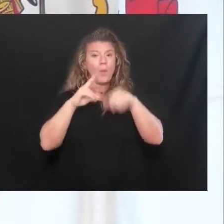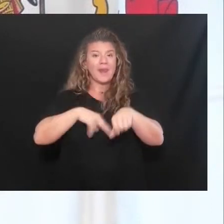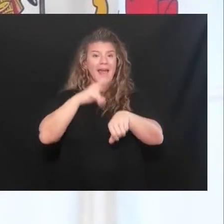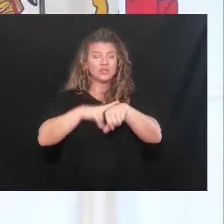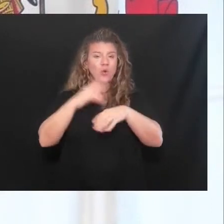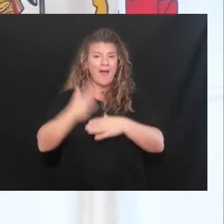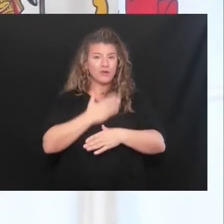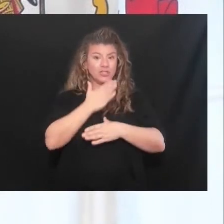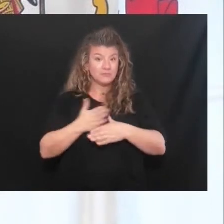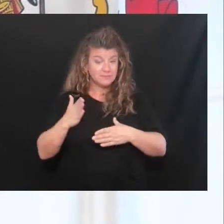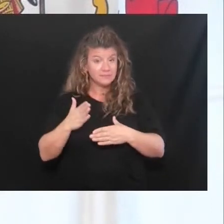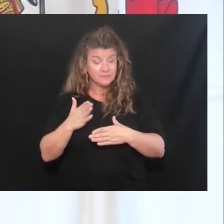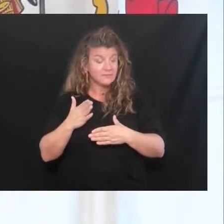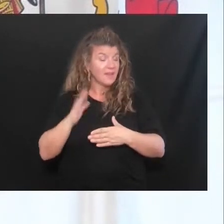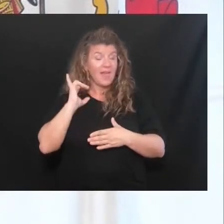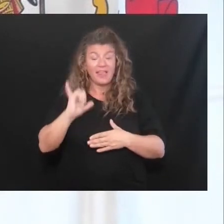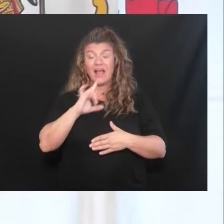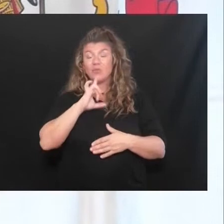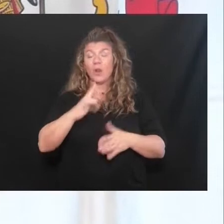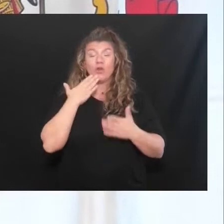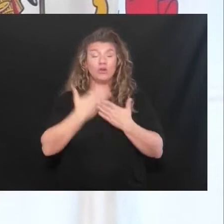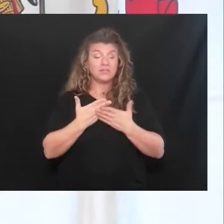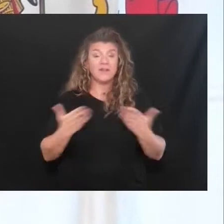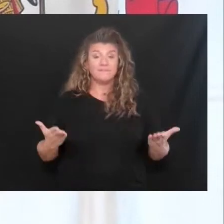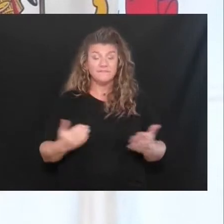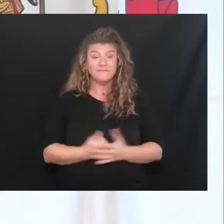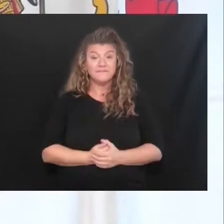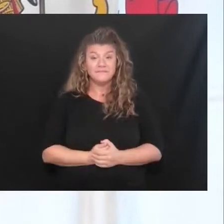average, and all that's good stuff. So